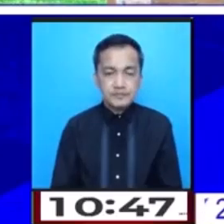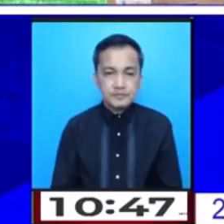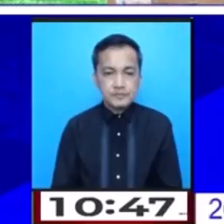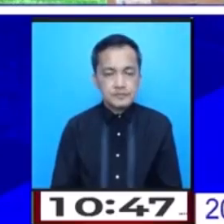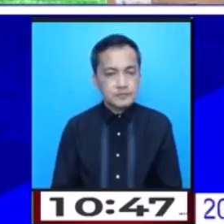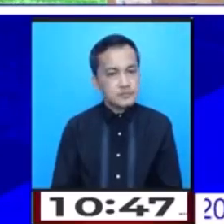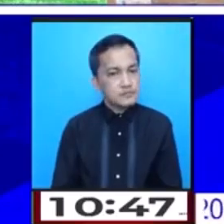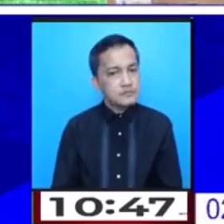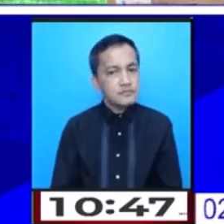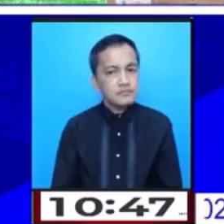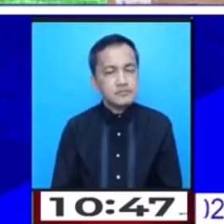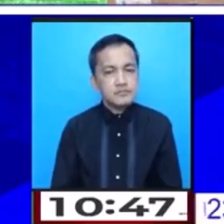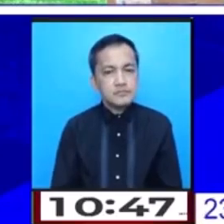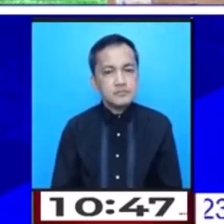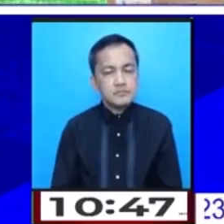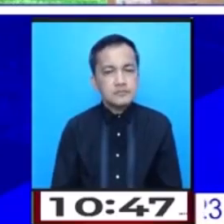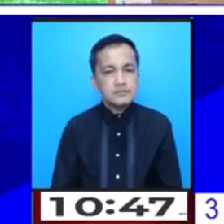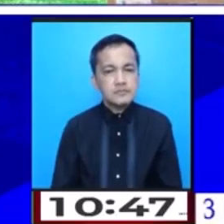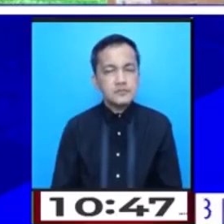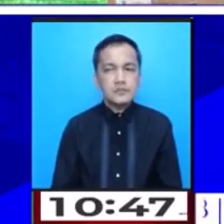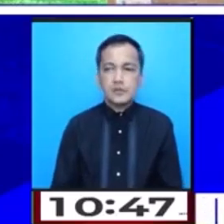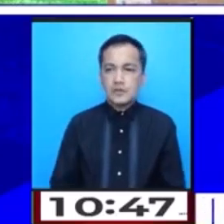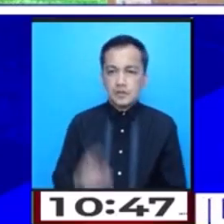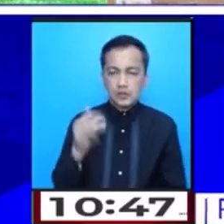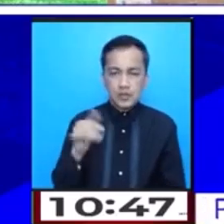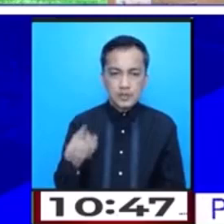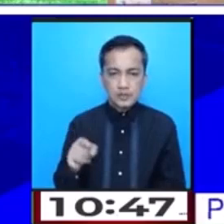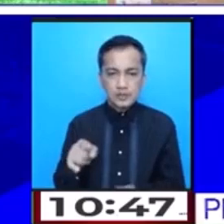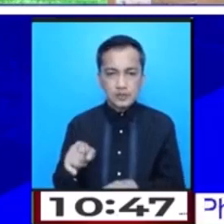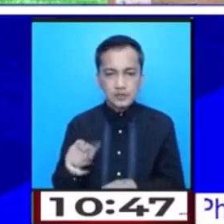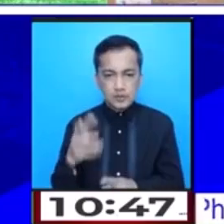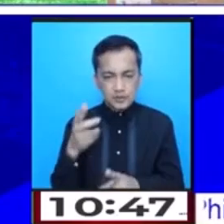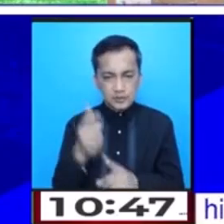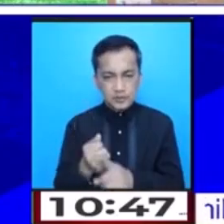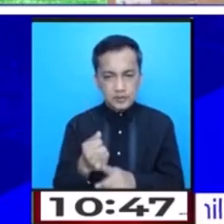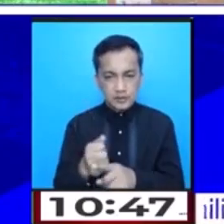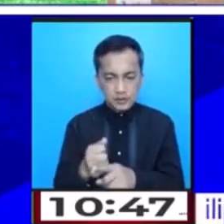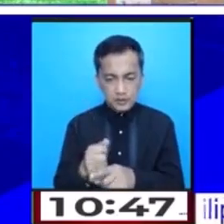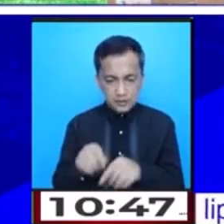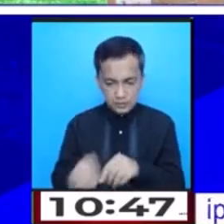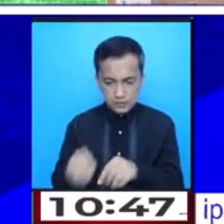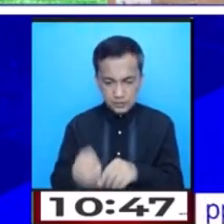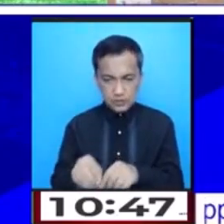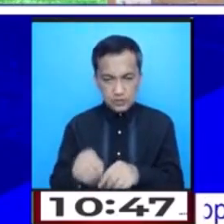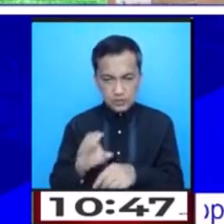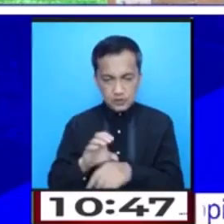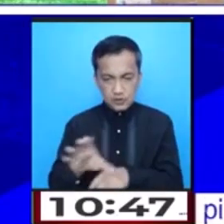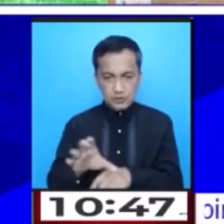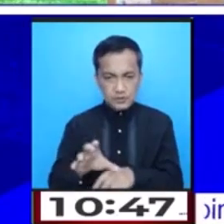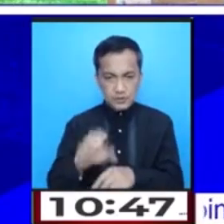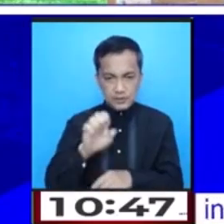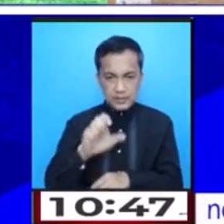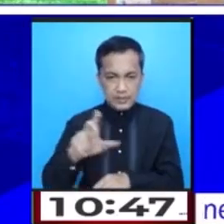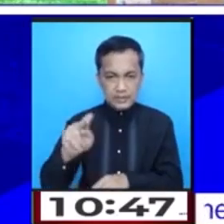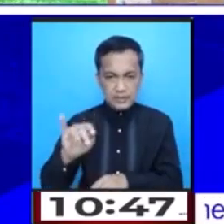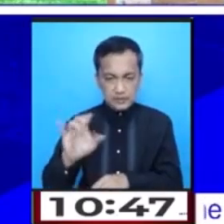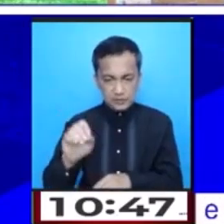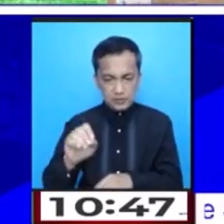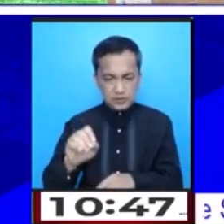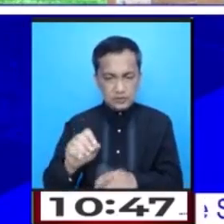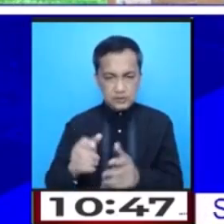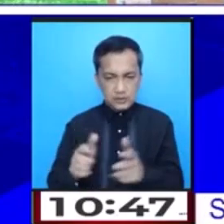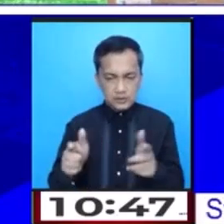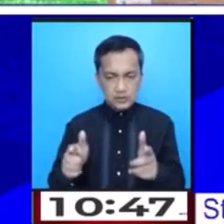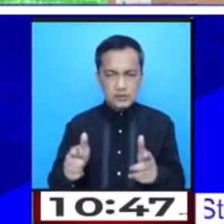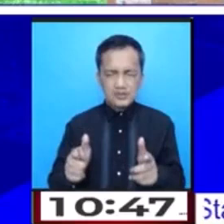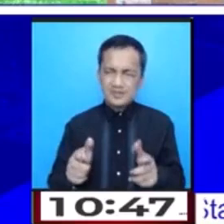contraction of agriculture caused by El Nino may not deeply impact on the economy, although it may